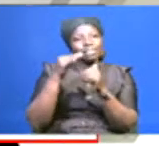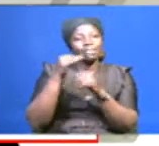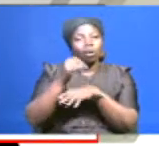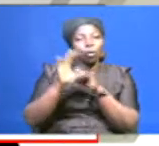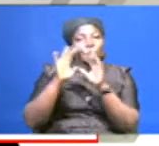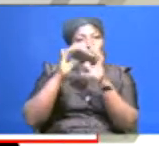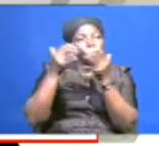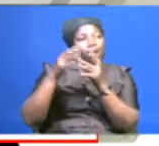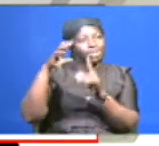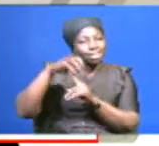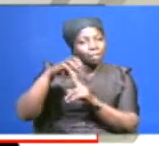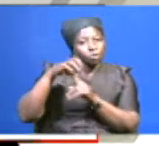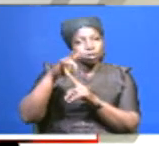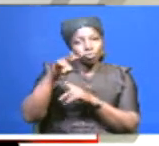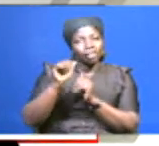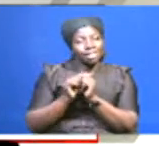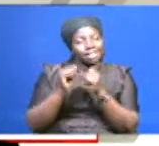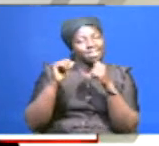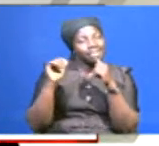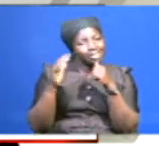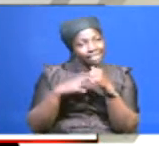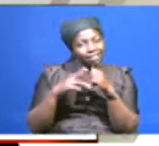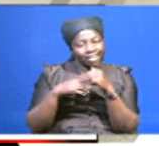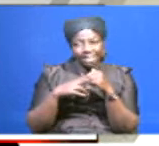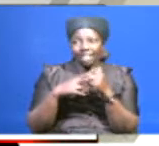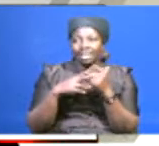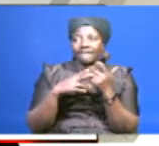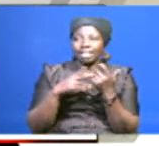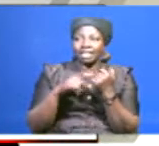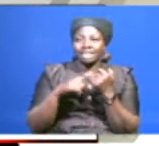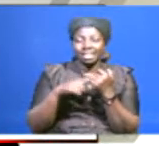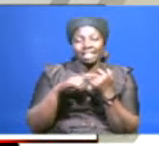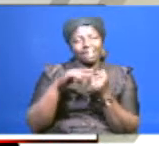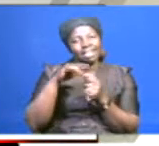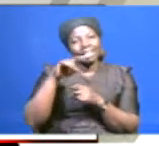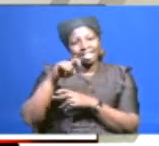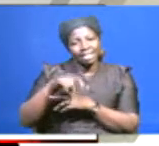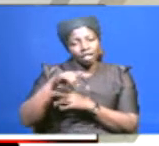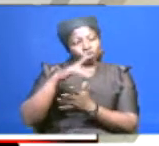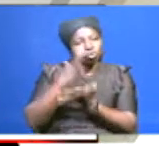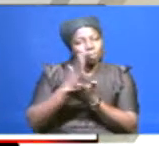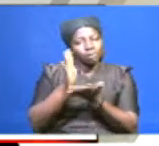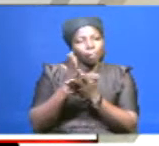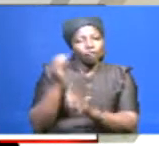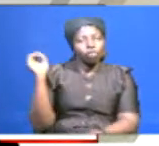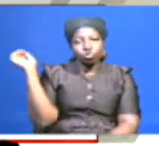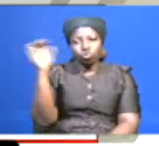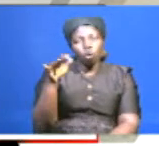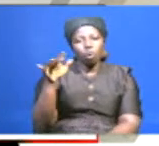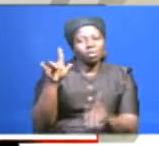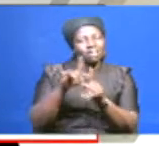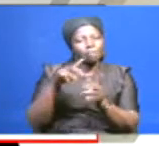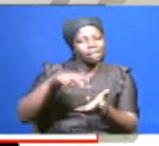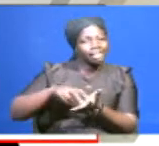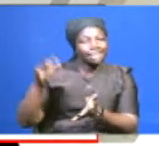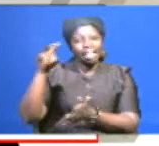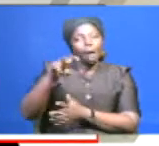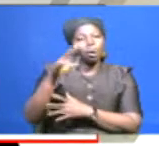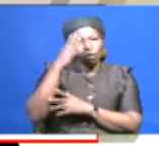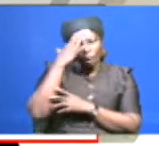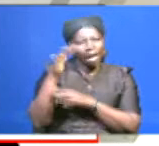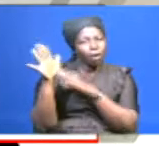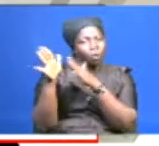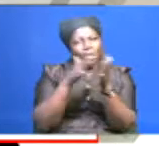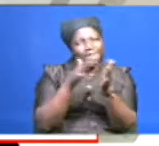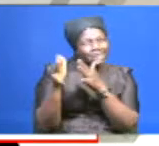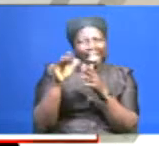yeah, they had to stop some of the throws and some of the jumps. Because of the wind? Because the wind at Kasarani at one point, it rained and the wind